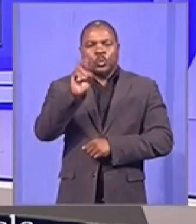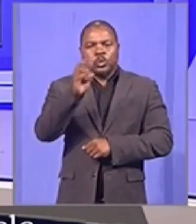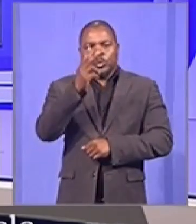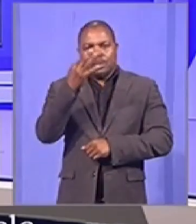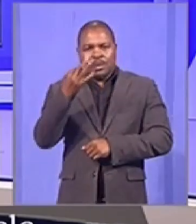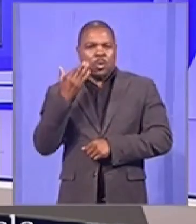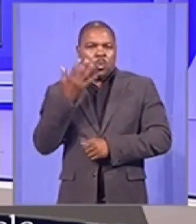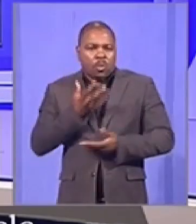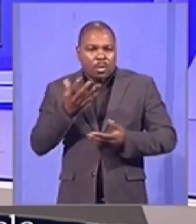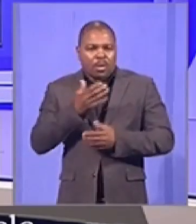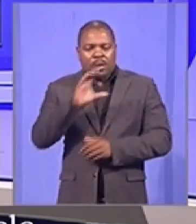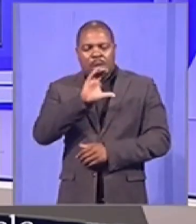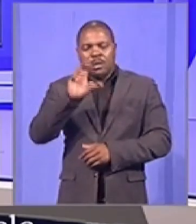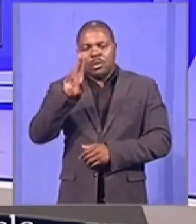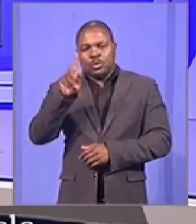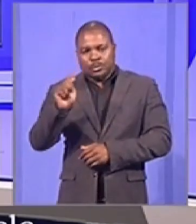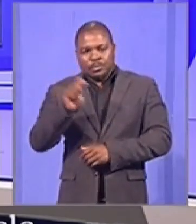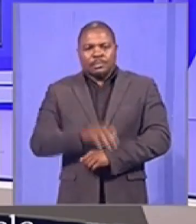2023 kwa CAT.